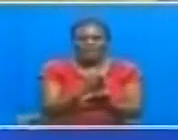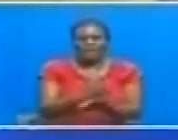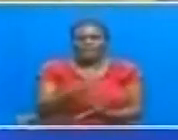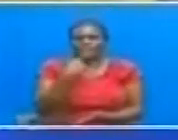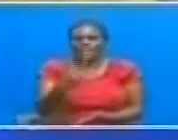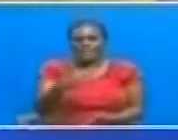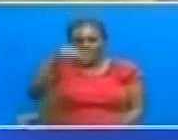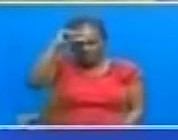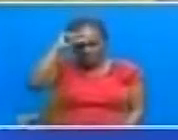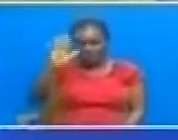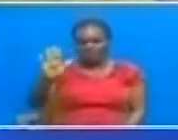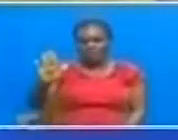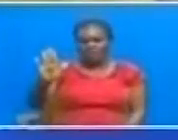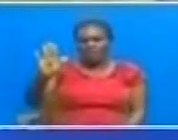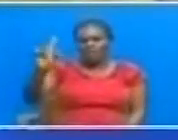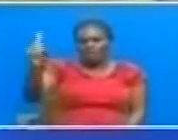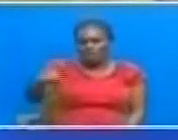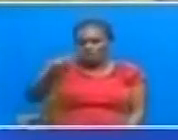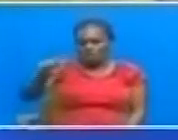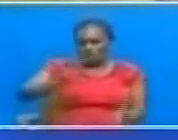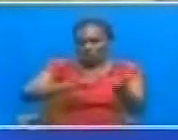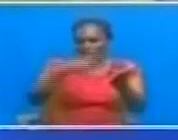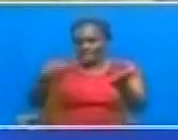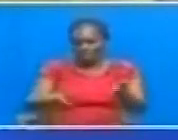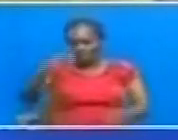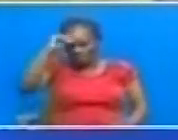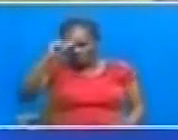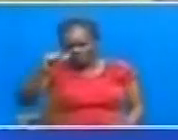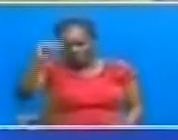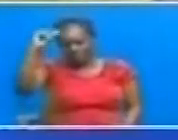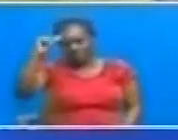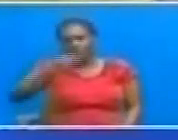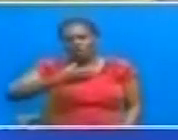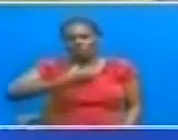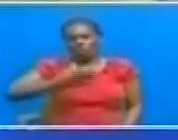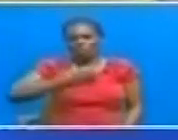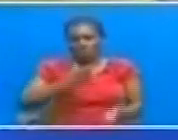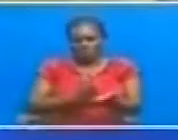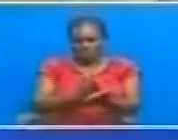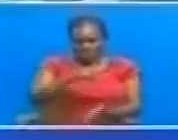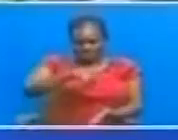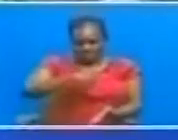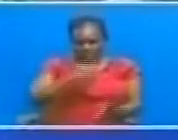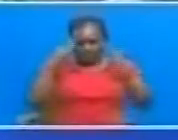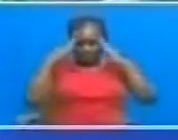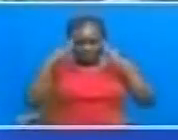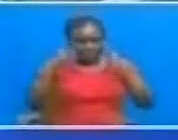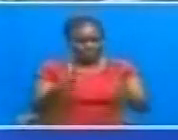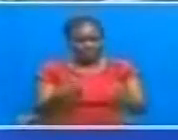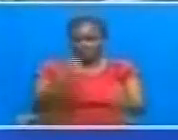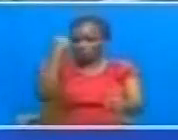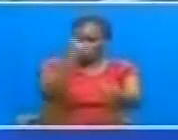government. They were wrong because they failed to honor our own rights to self-determination. And what they